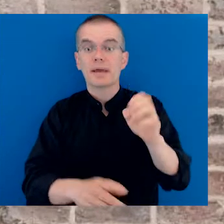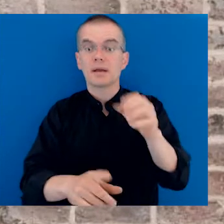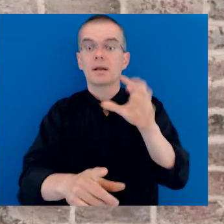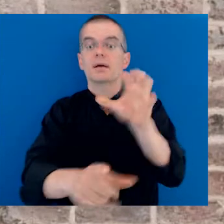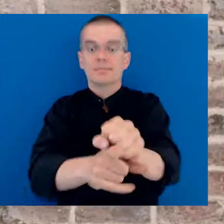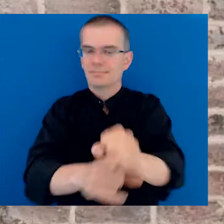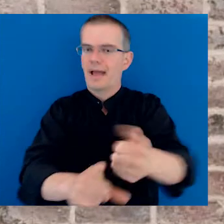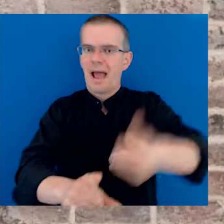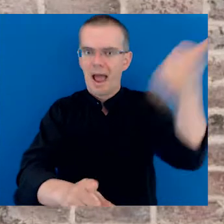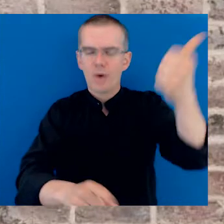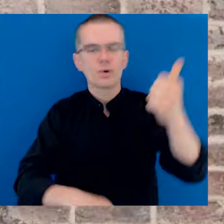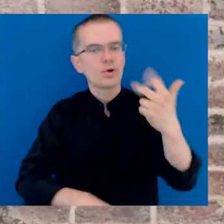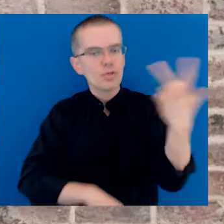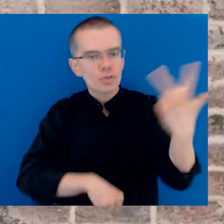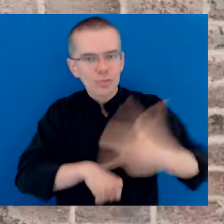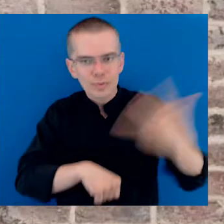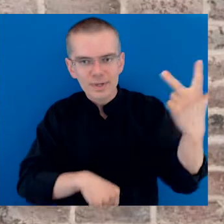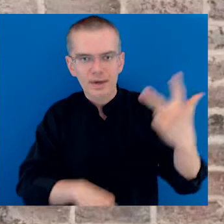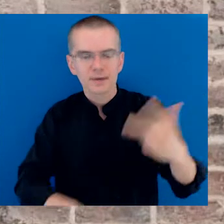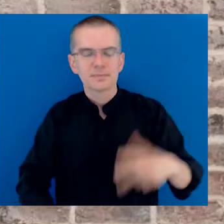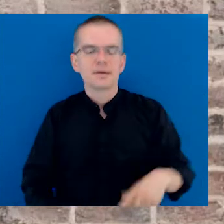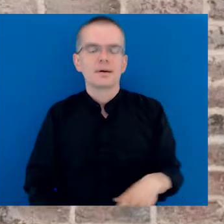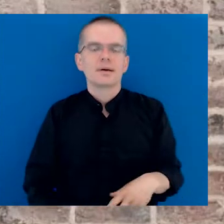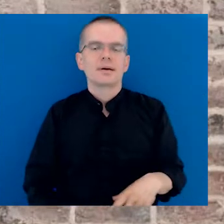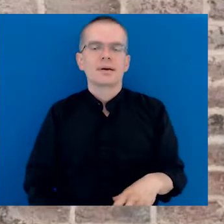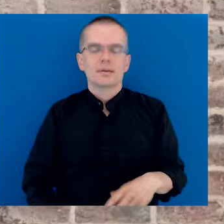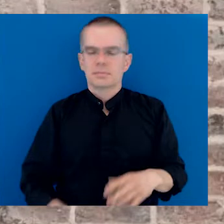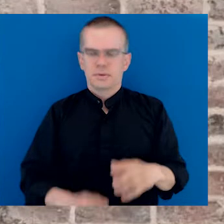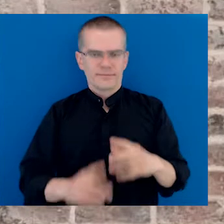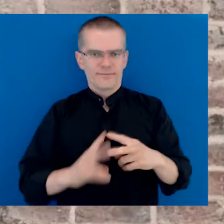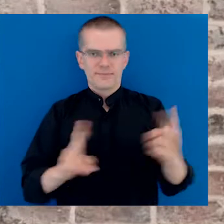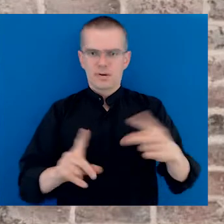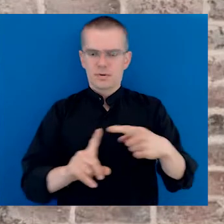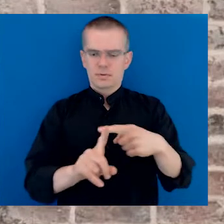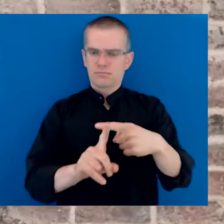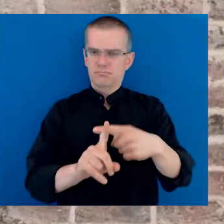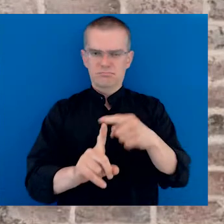But he was very accurate. And, you know,